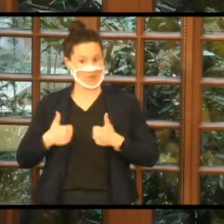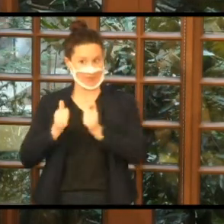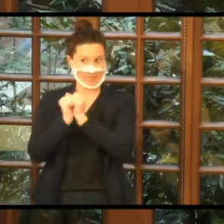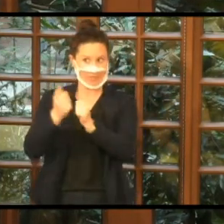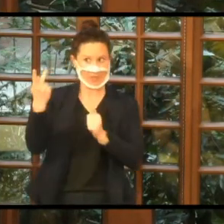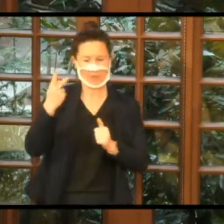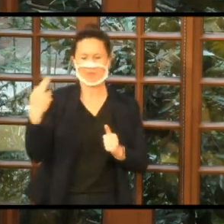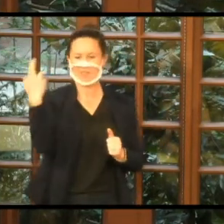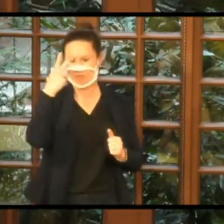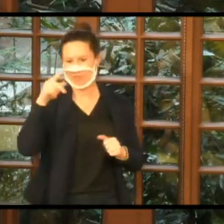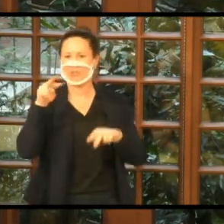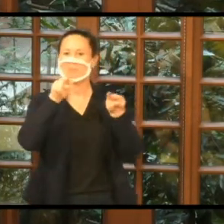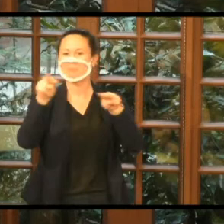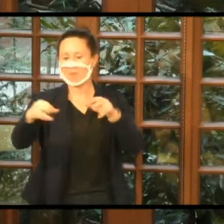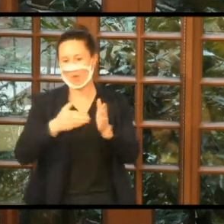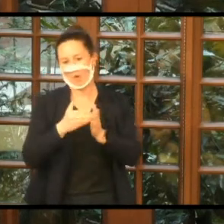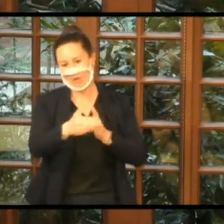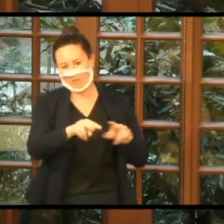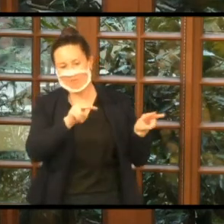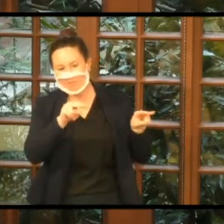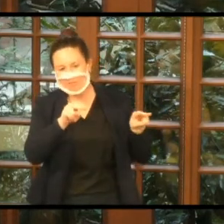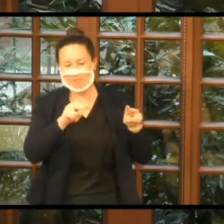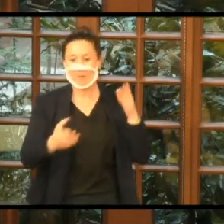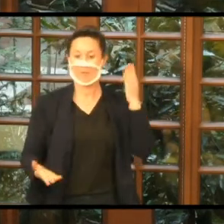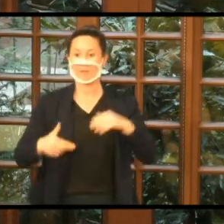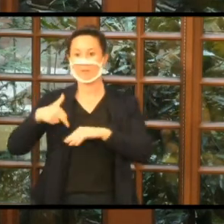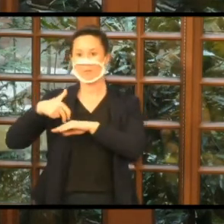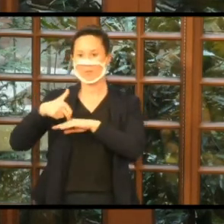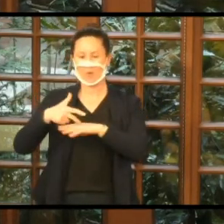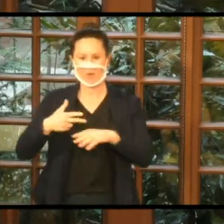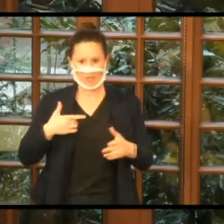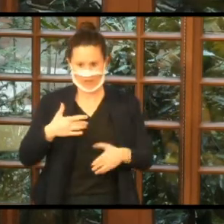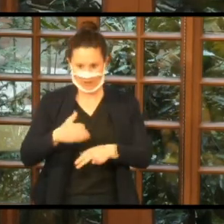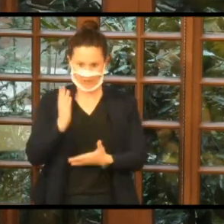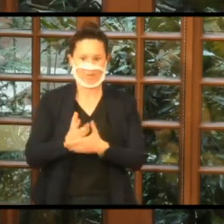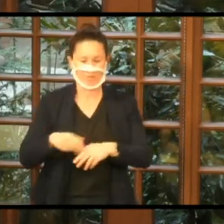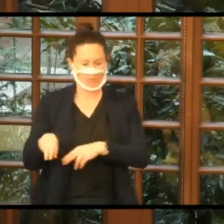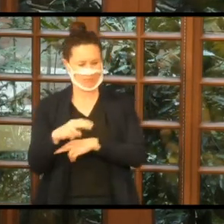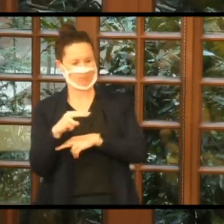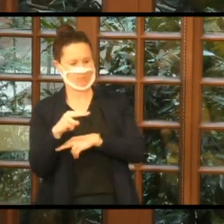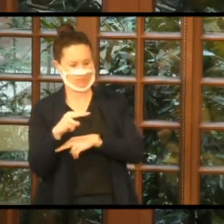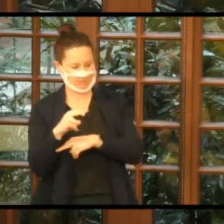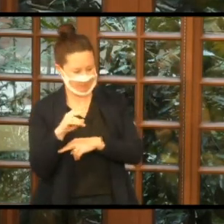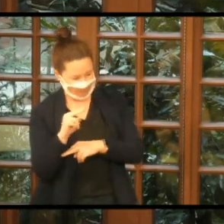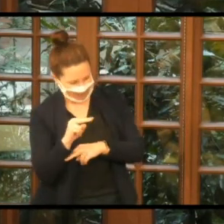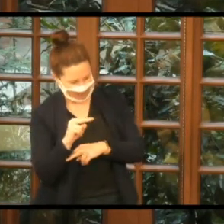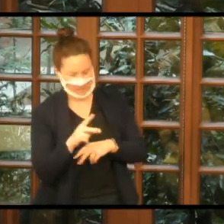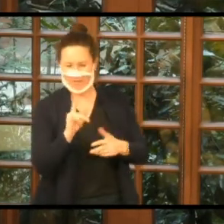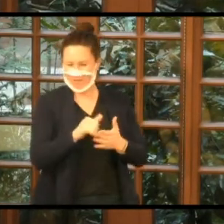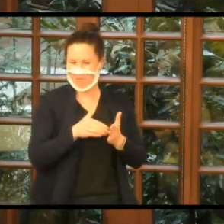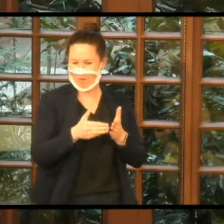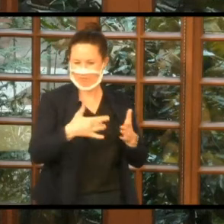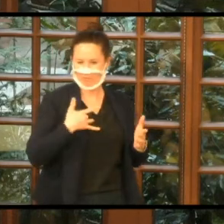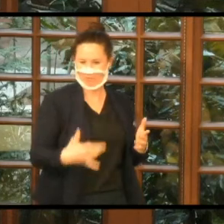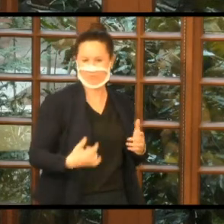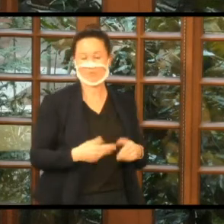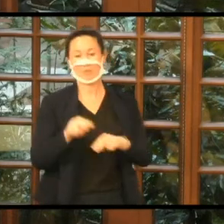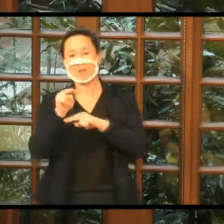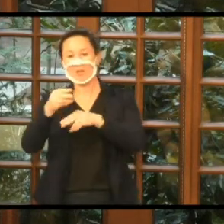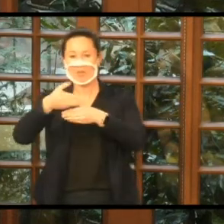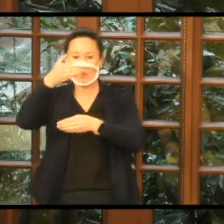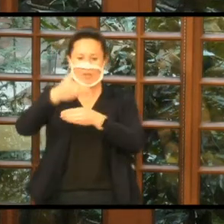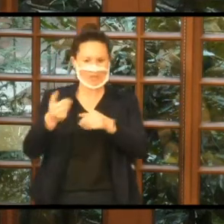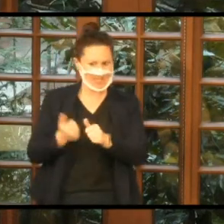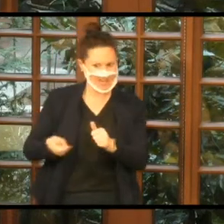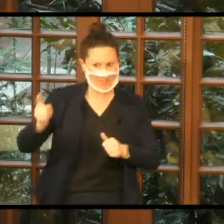this sort of gazing all the time. She might stop short, like someone on the street had called her name. As she gravitated toward the windows, I'd look on from wherever I